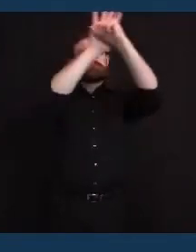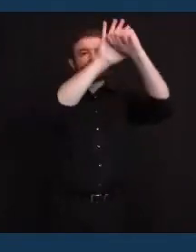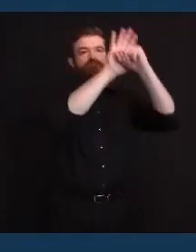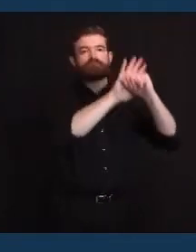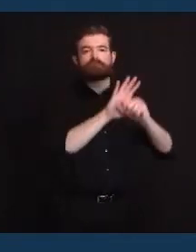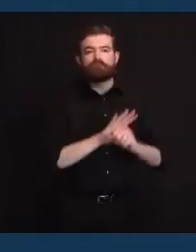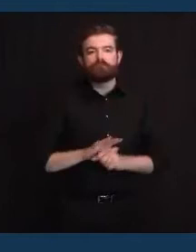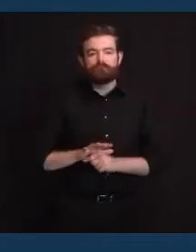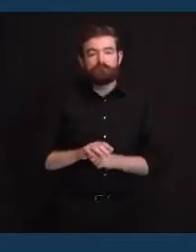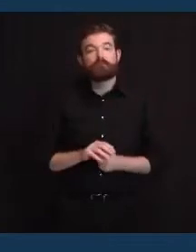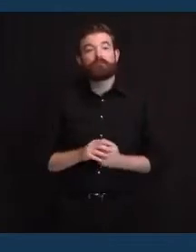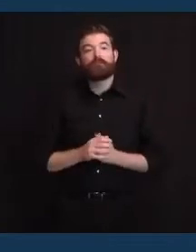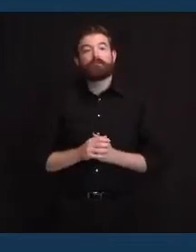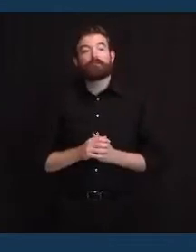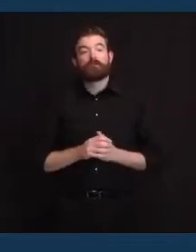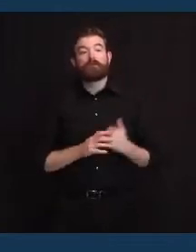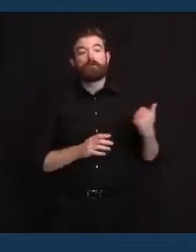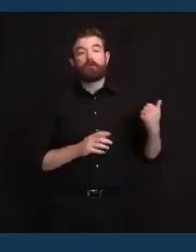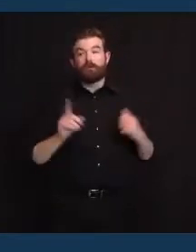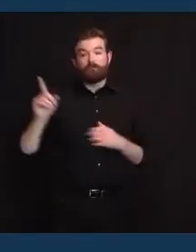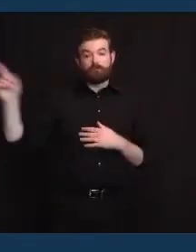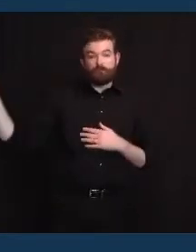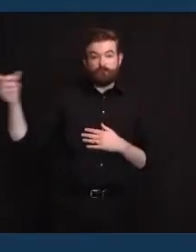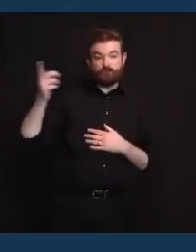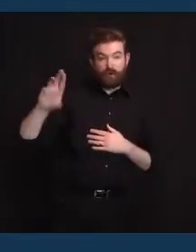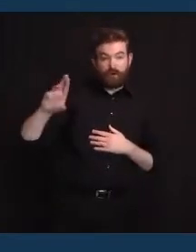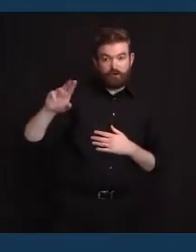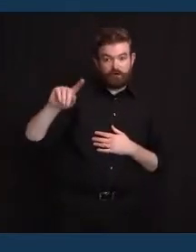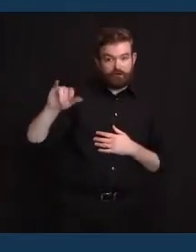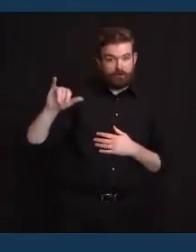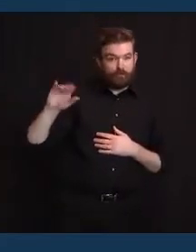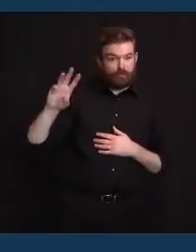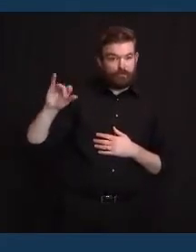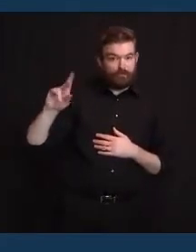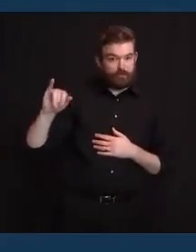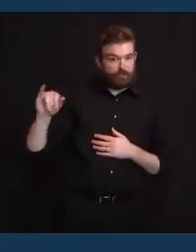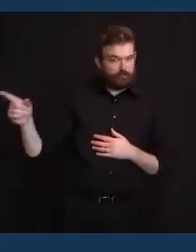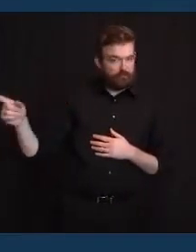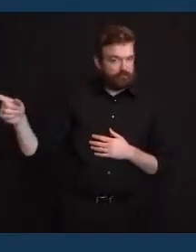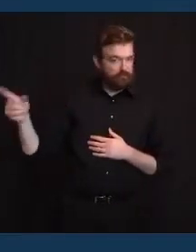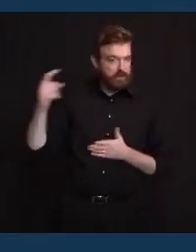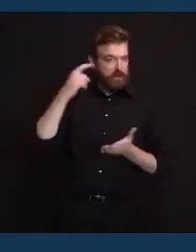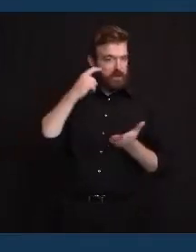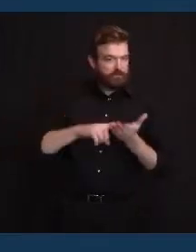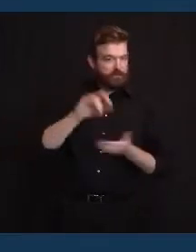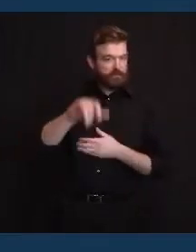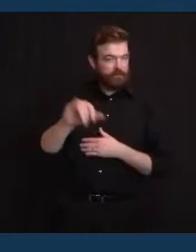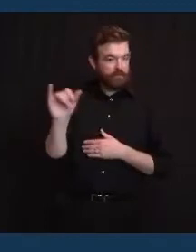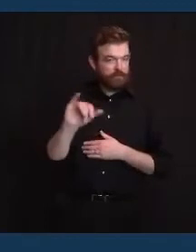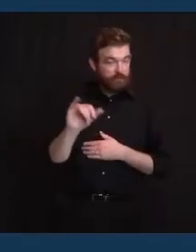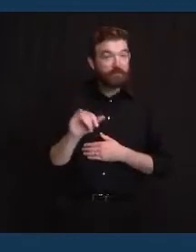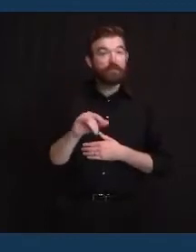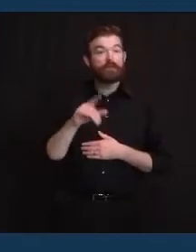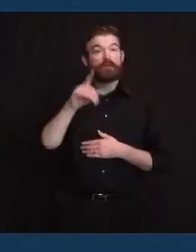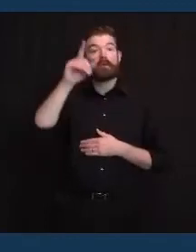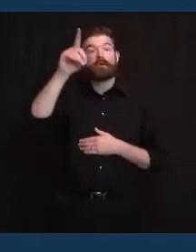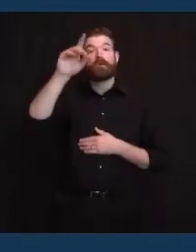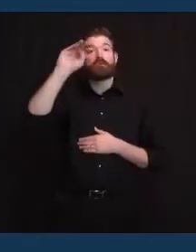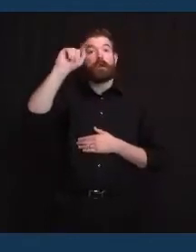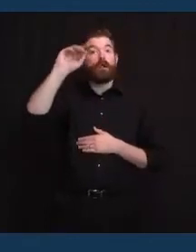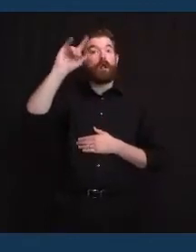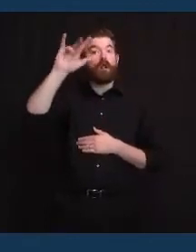a Hackettstown or Chester, or vice versa, let alone in Newark or Hillsborough or Lenape